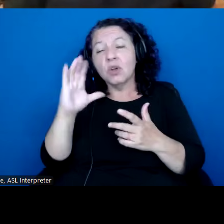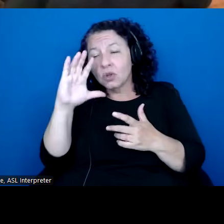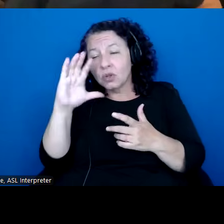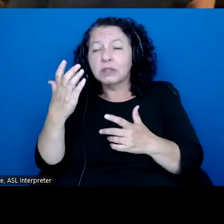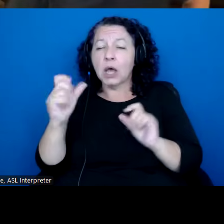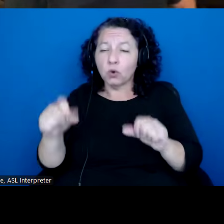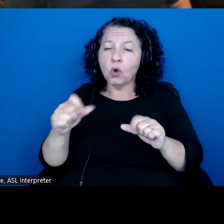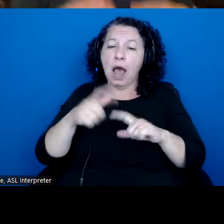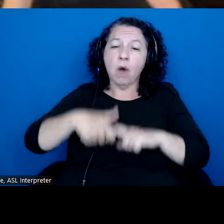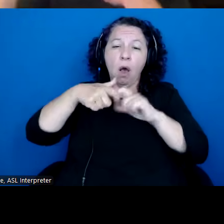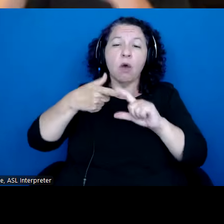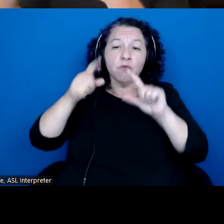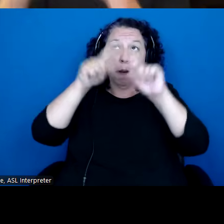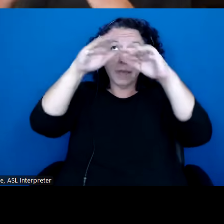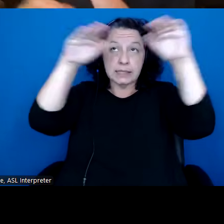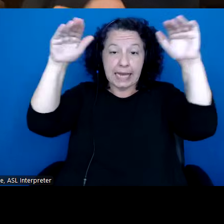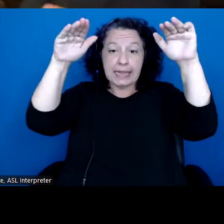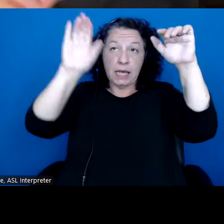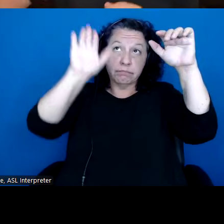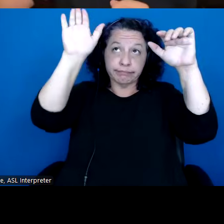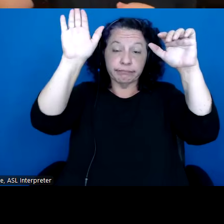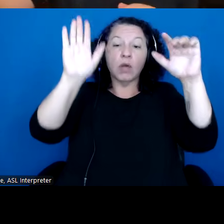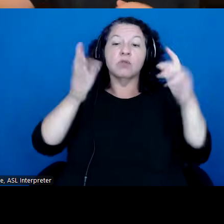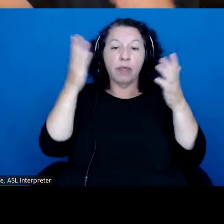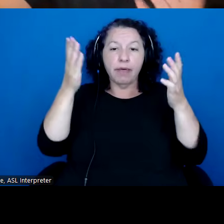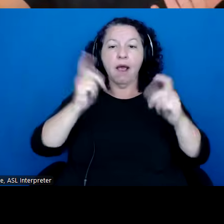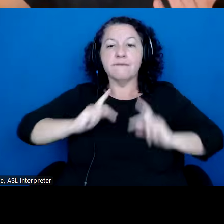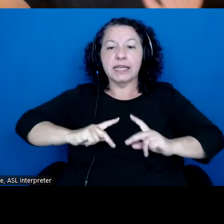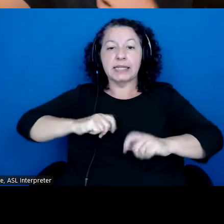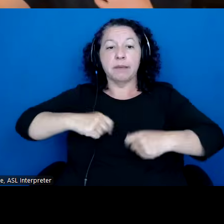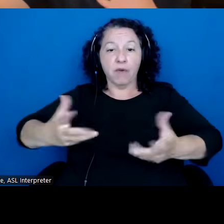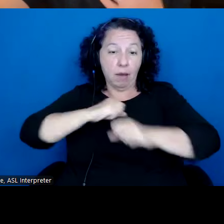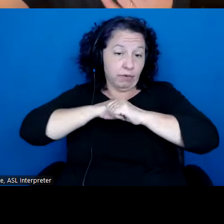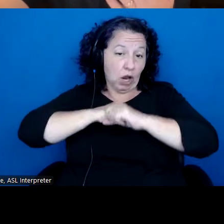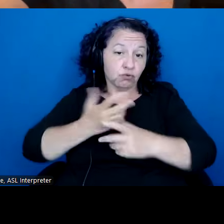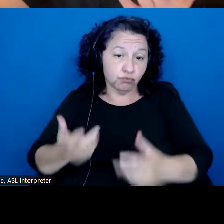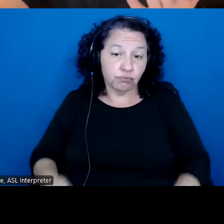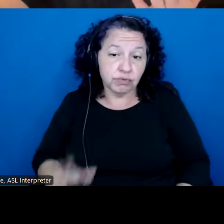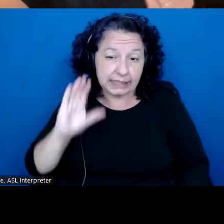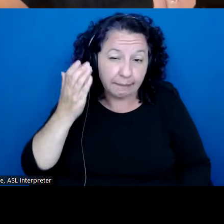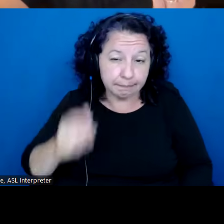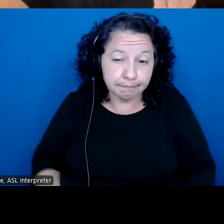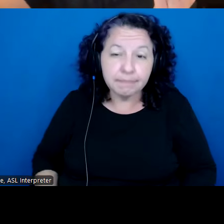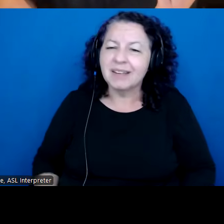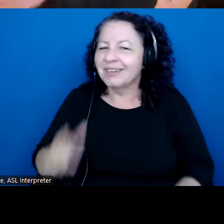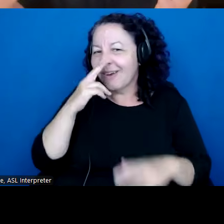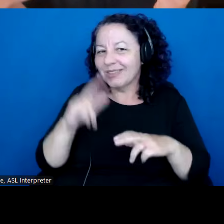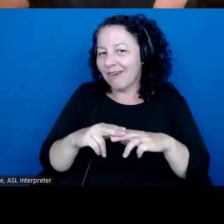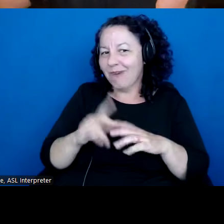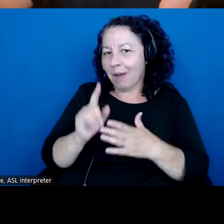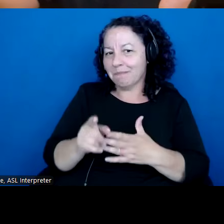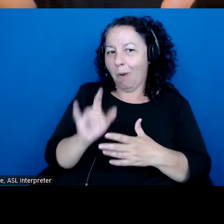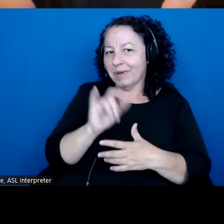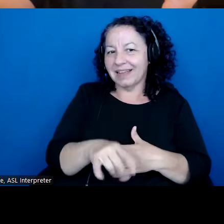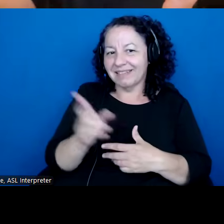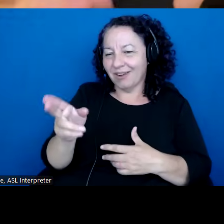tavern, basically to be there physically providing protection. So I just think this is a fun little moment. And I'm going